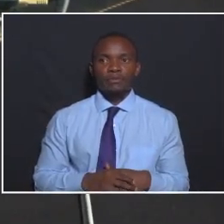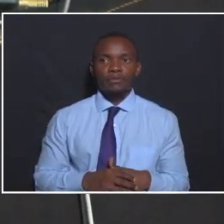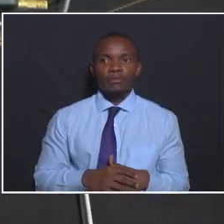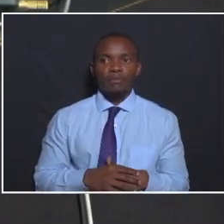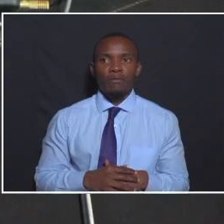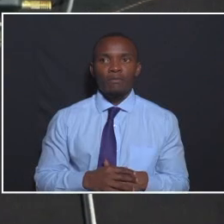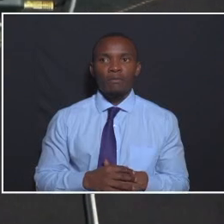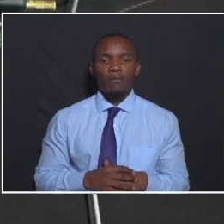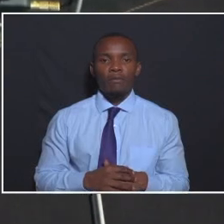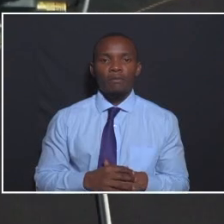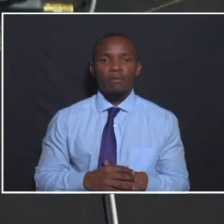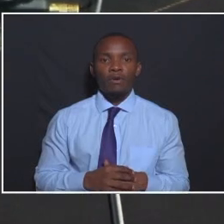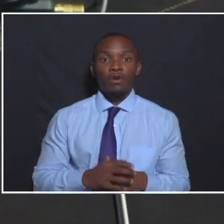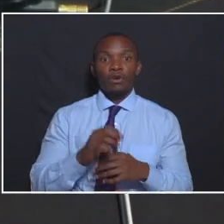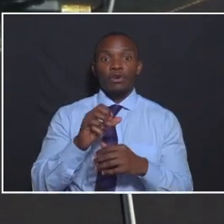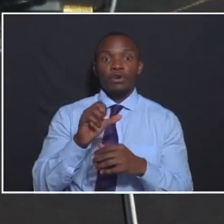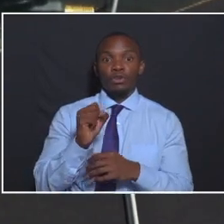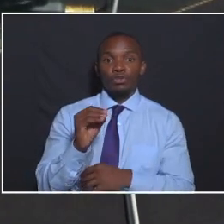So we're going to look at the stages of